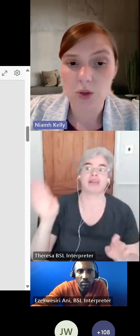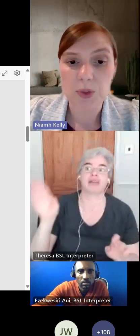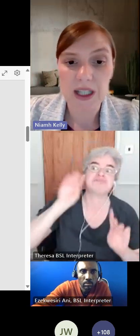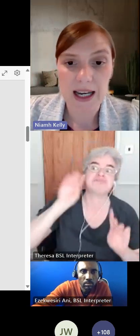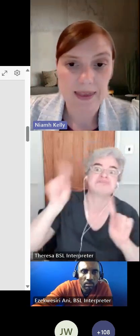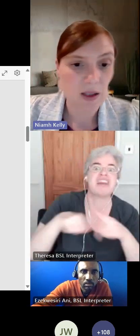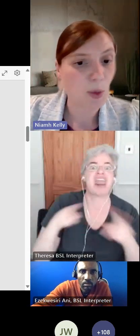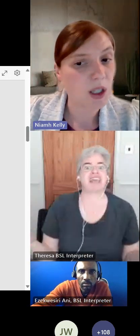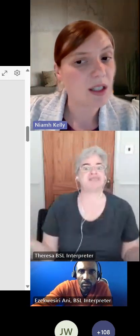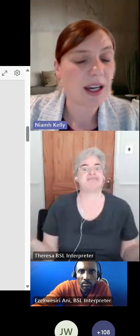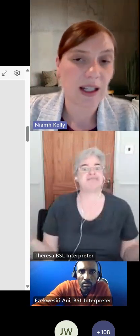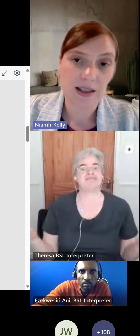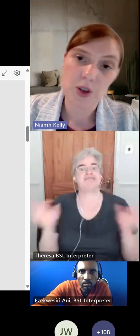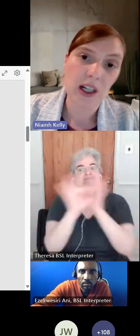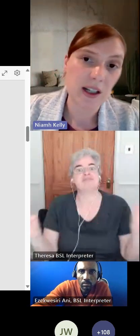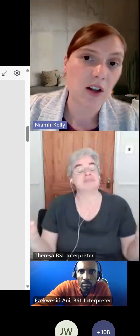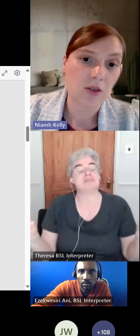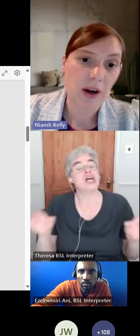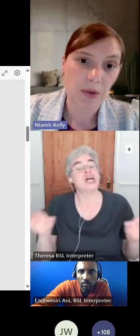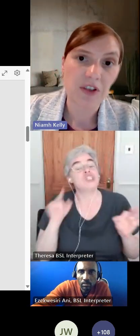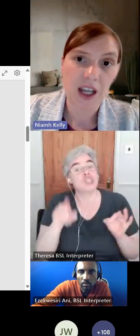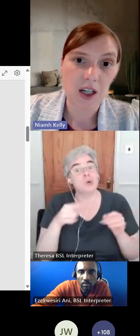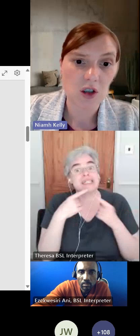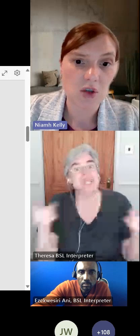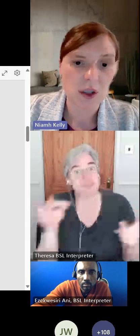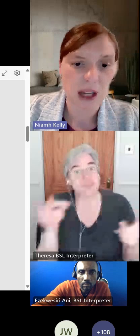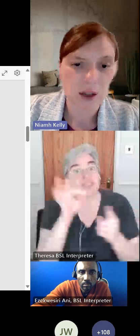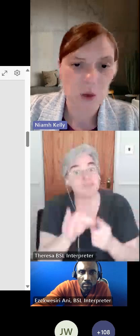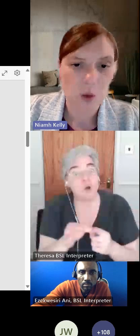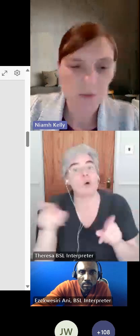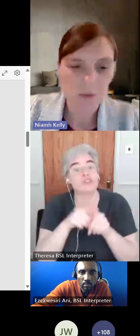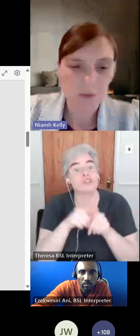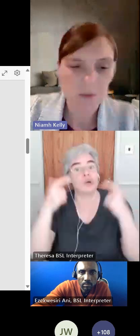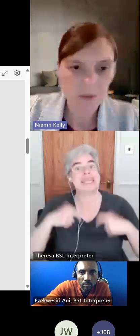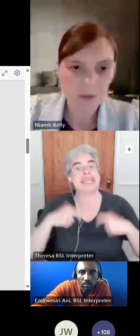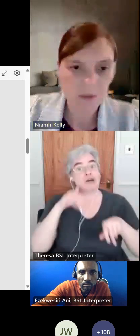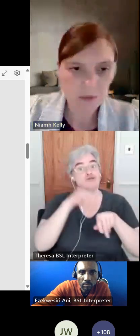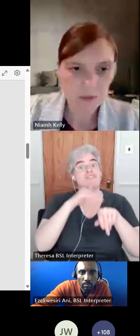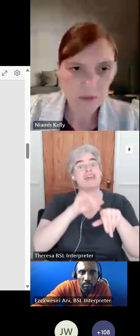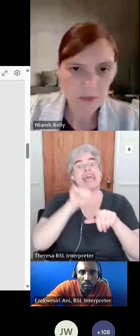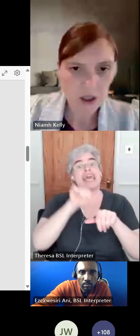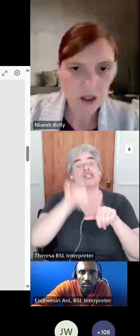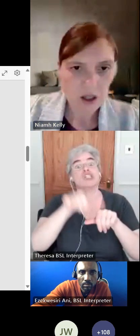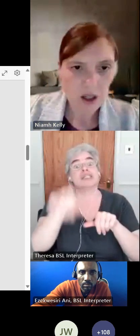that disclosure be at this point? And is there legal ramifications for that as well?